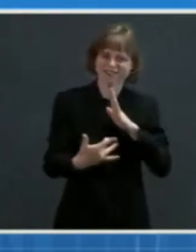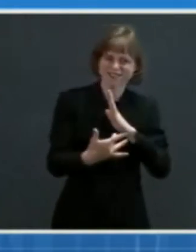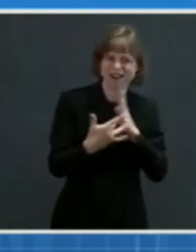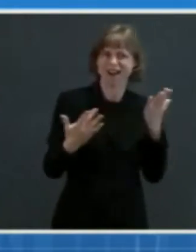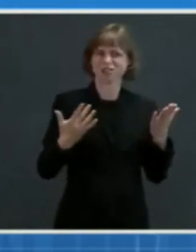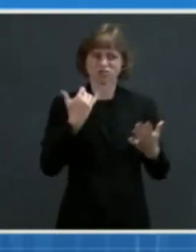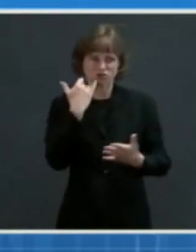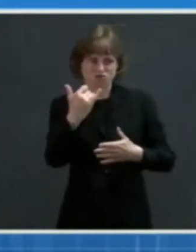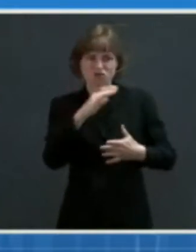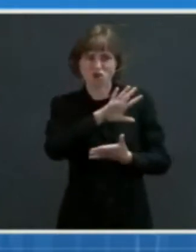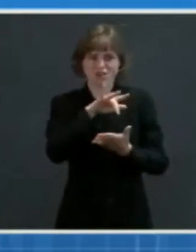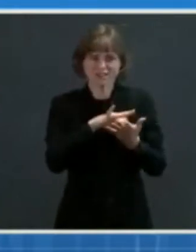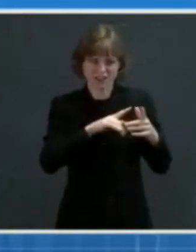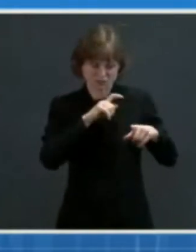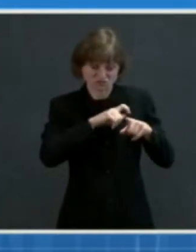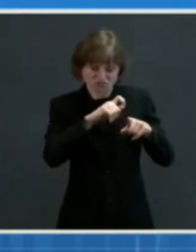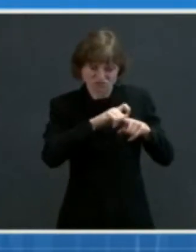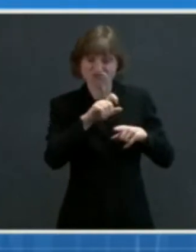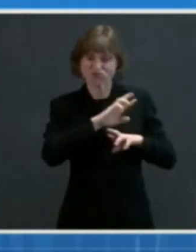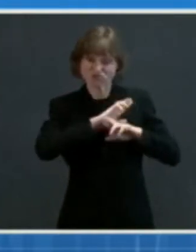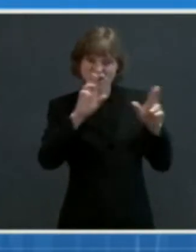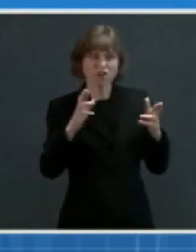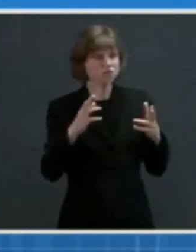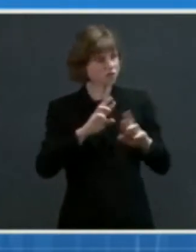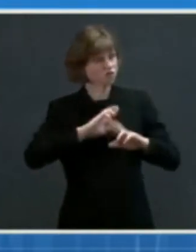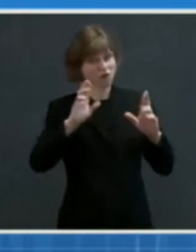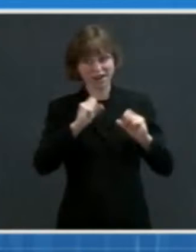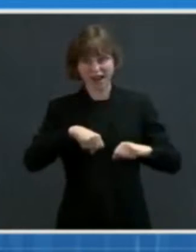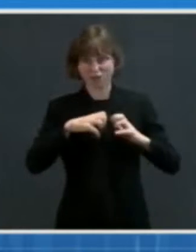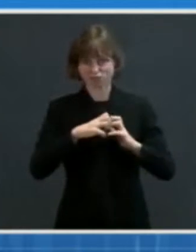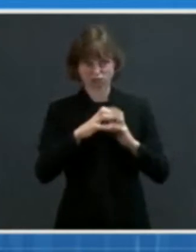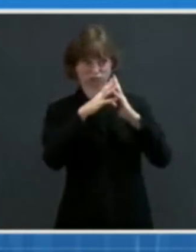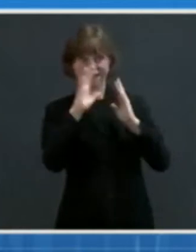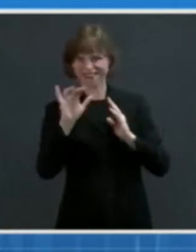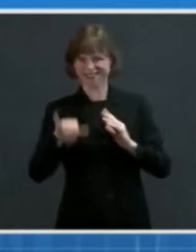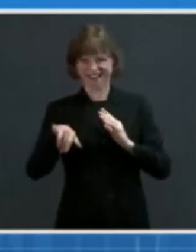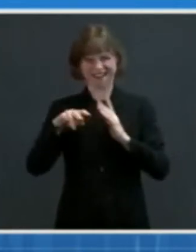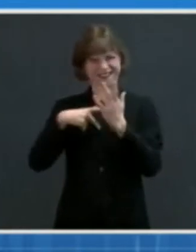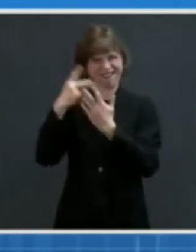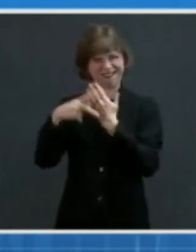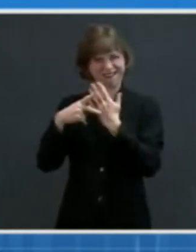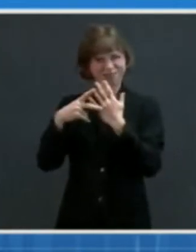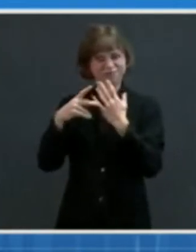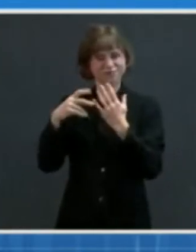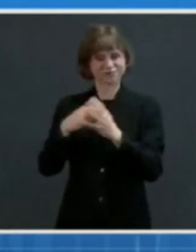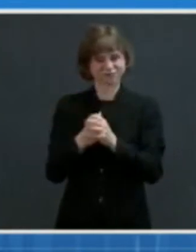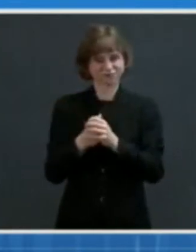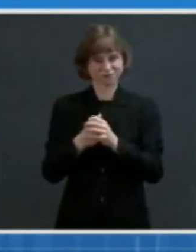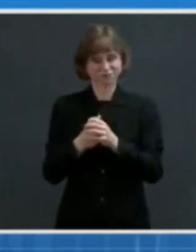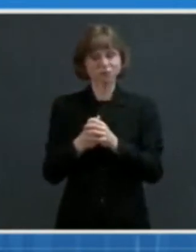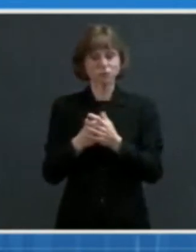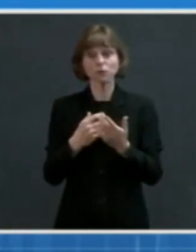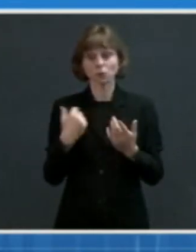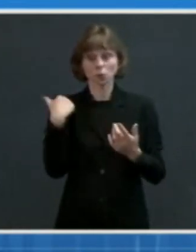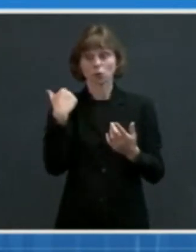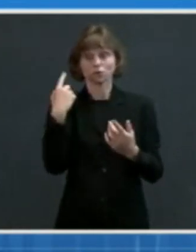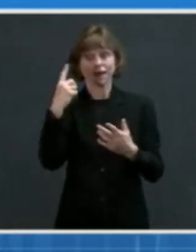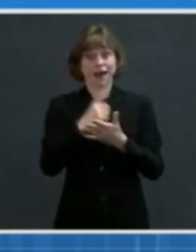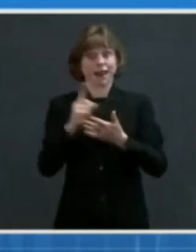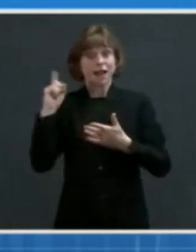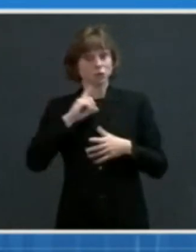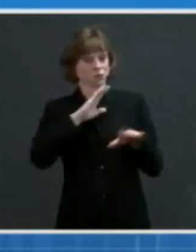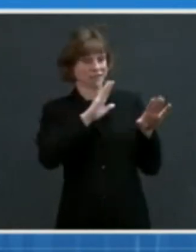relationships to run a pilot program like this, and it comes on the heels of our call to action last week to the private sector to use their